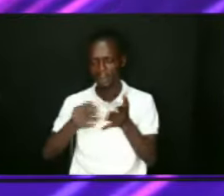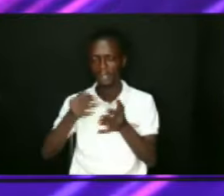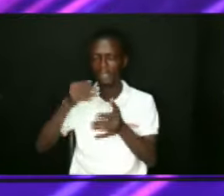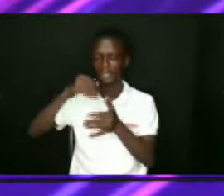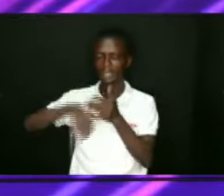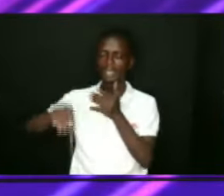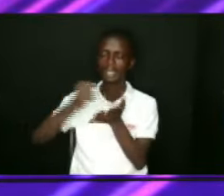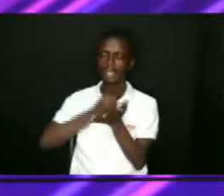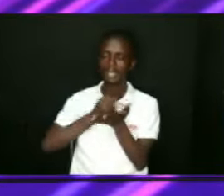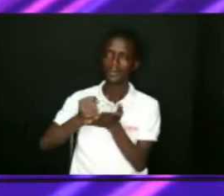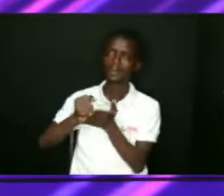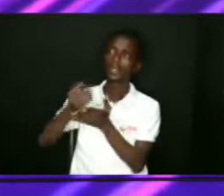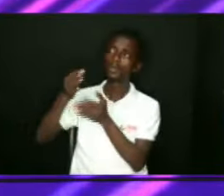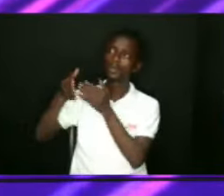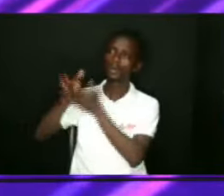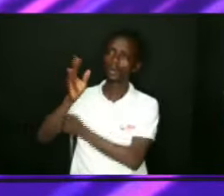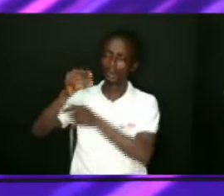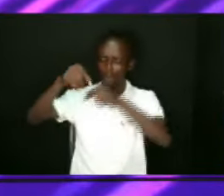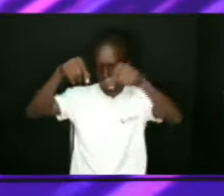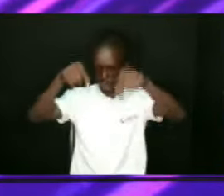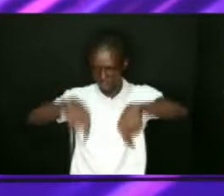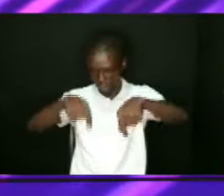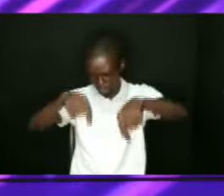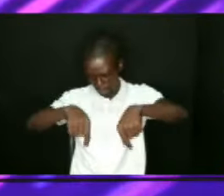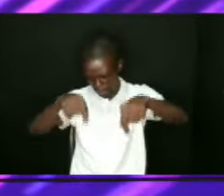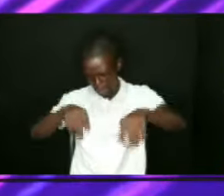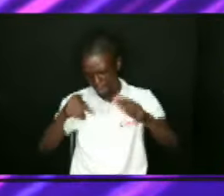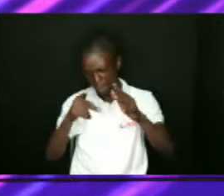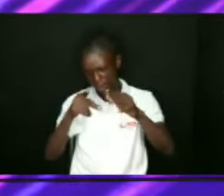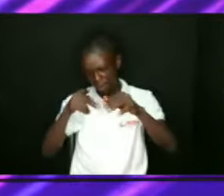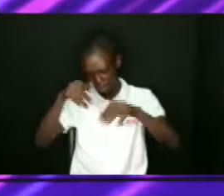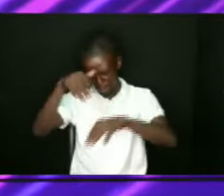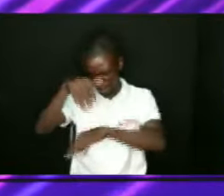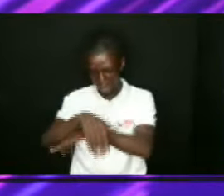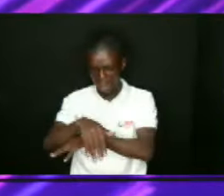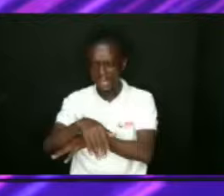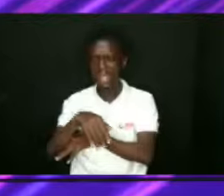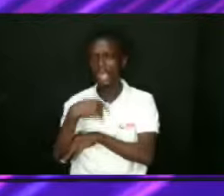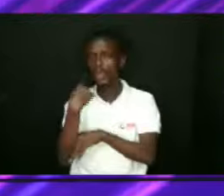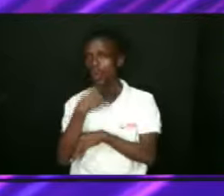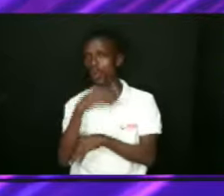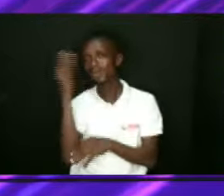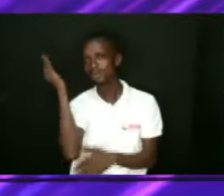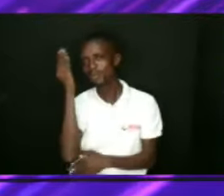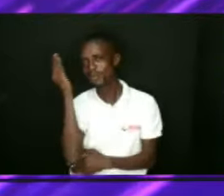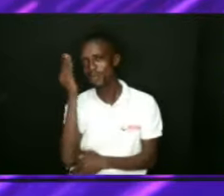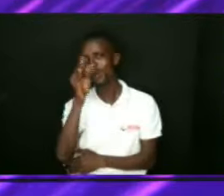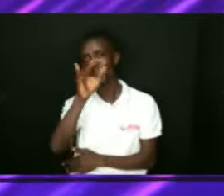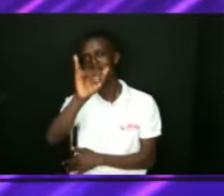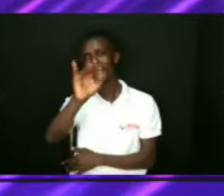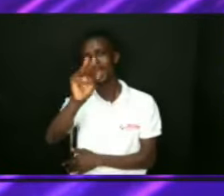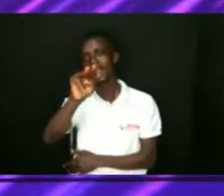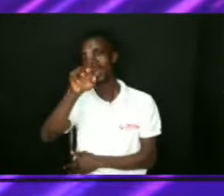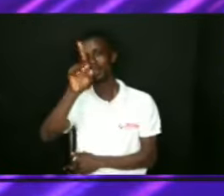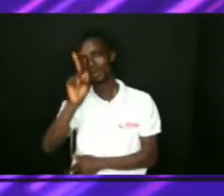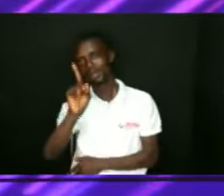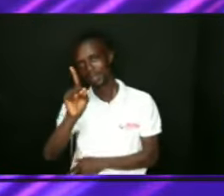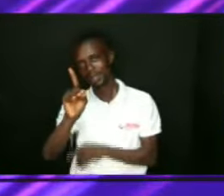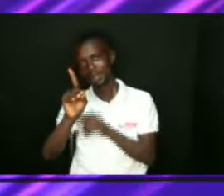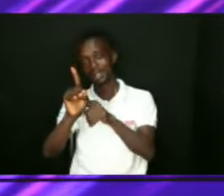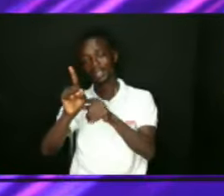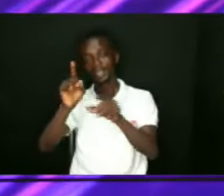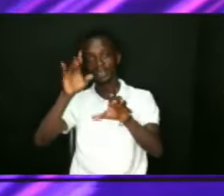of God. Tonight, ministering to us is the International Missions Director of the Church of Pentecost